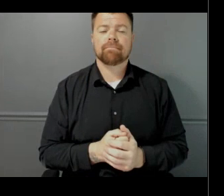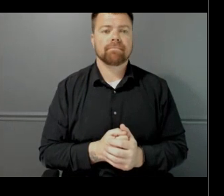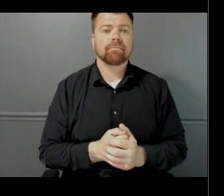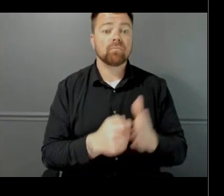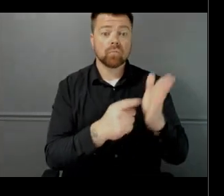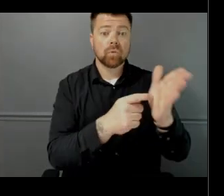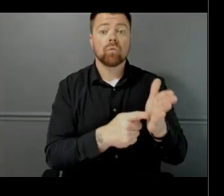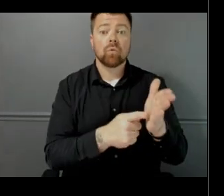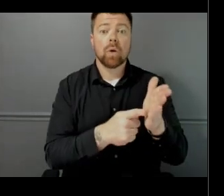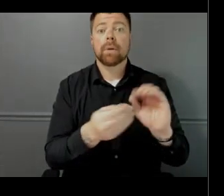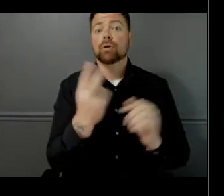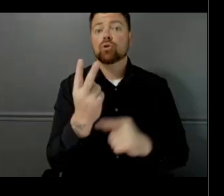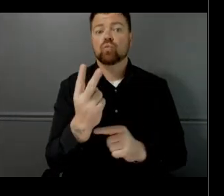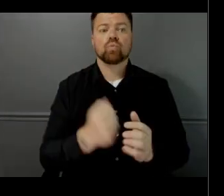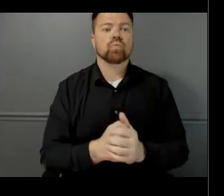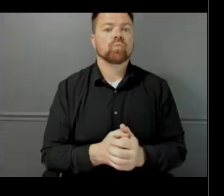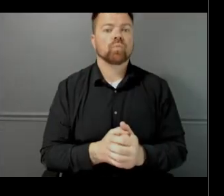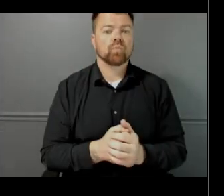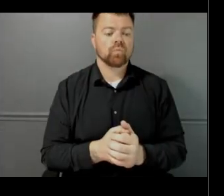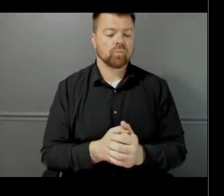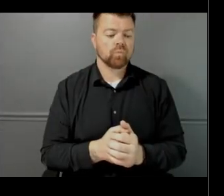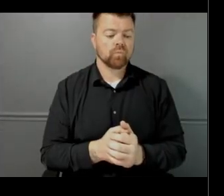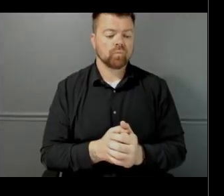Requirement 2.